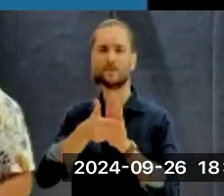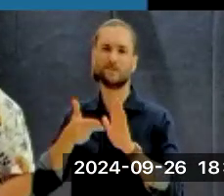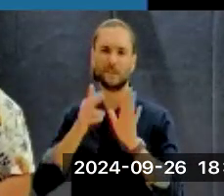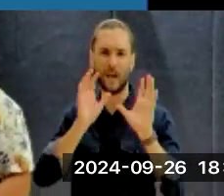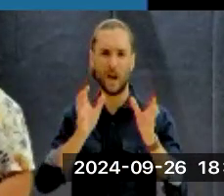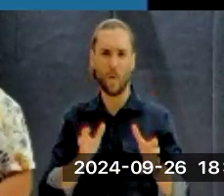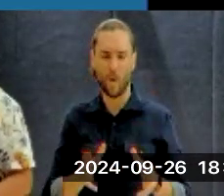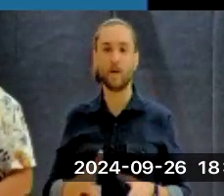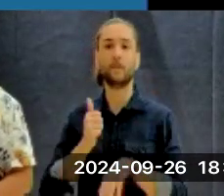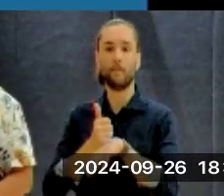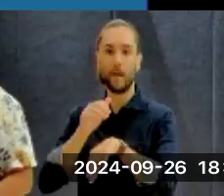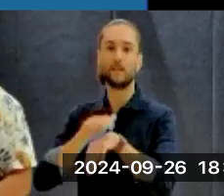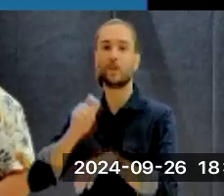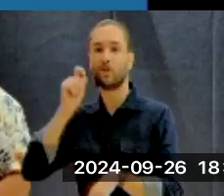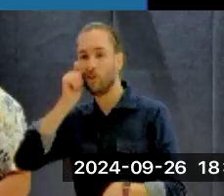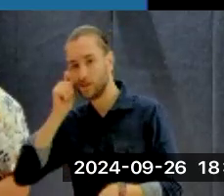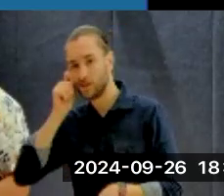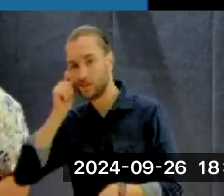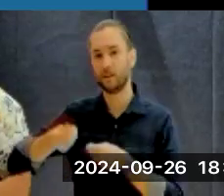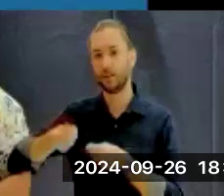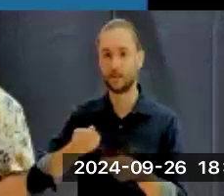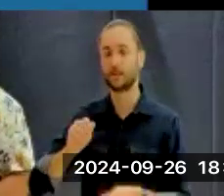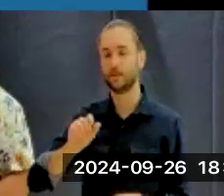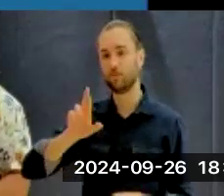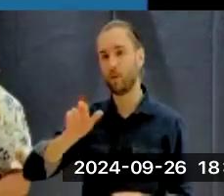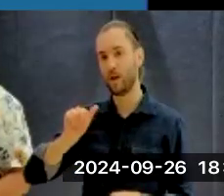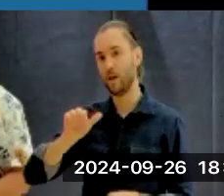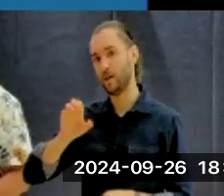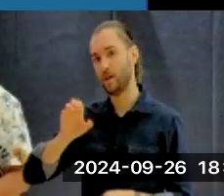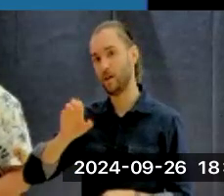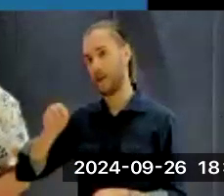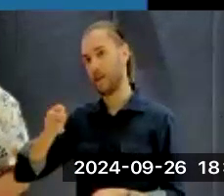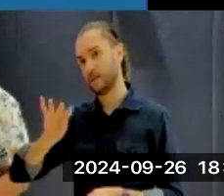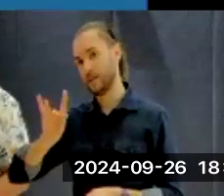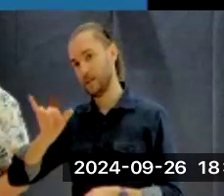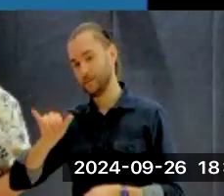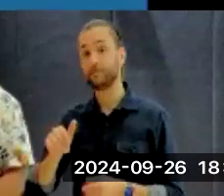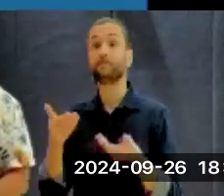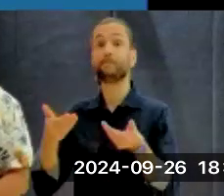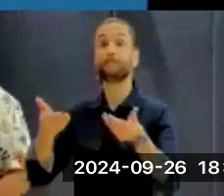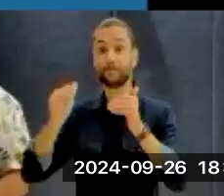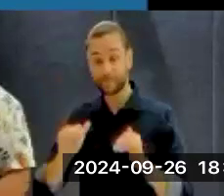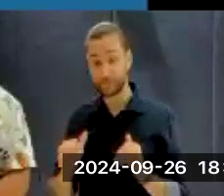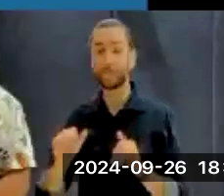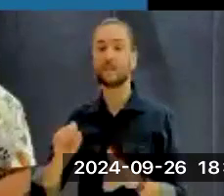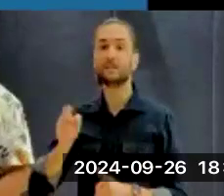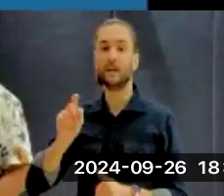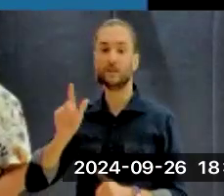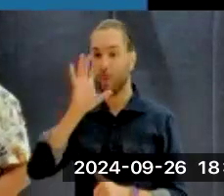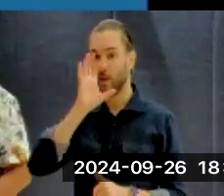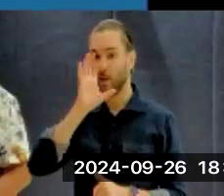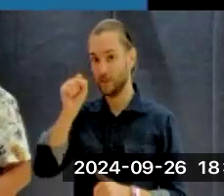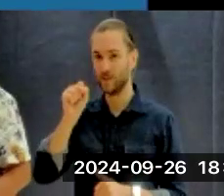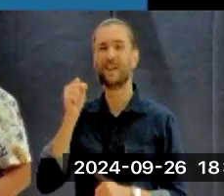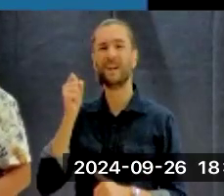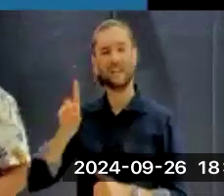are against race and ethnicity. The next biggest category is sexual orientation, and disability is just a